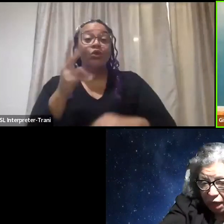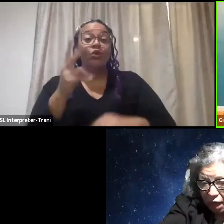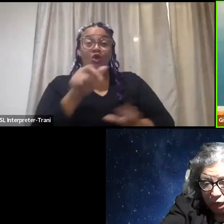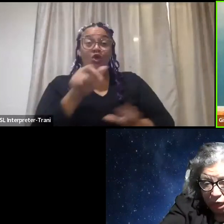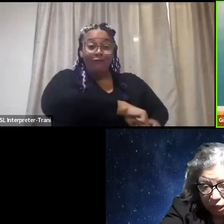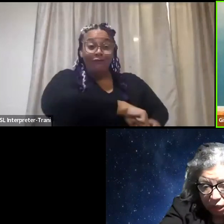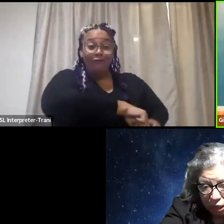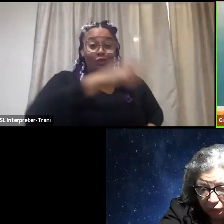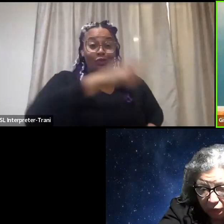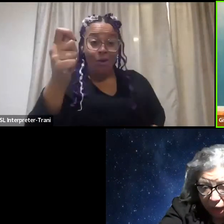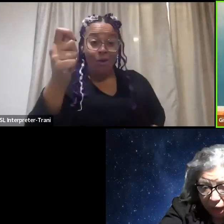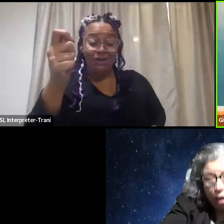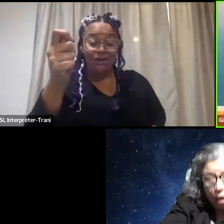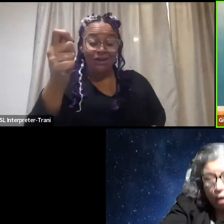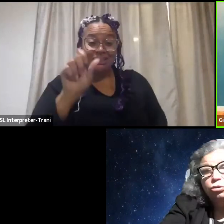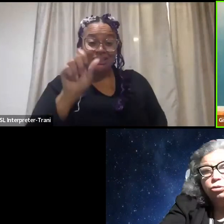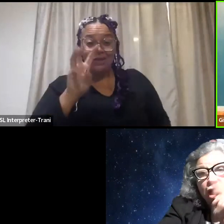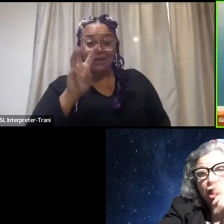Swords.